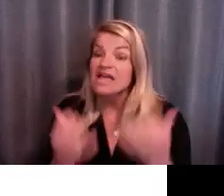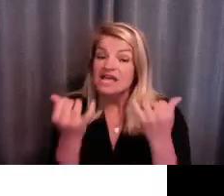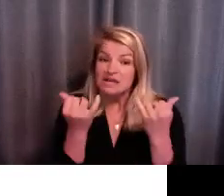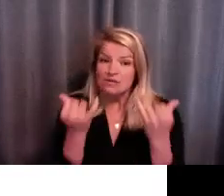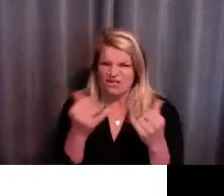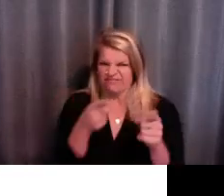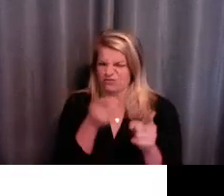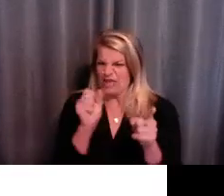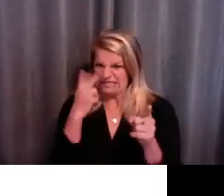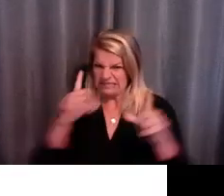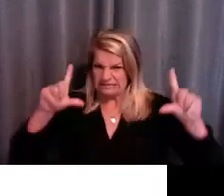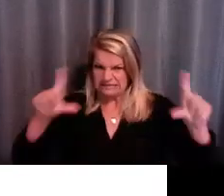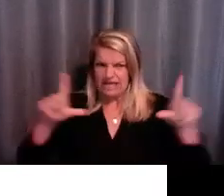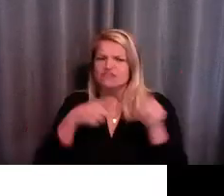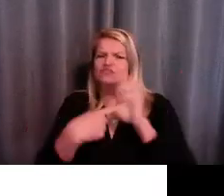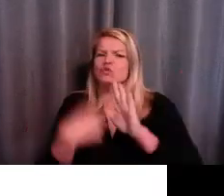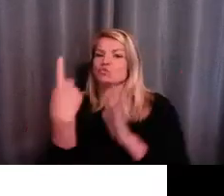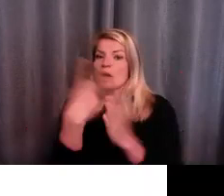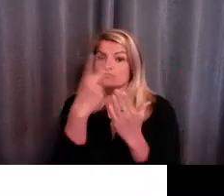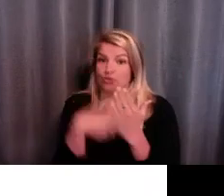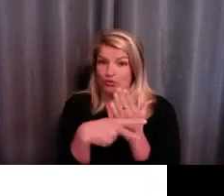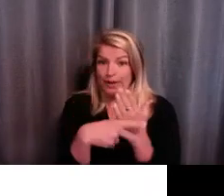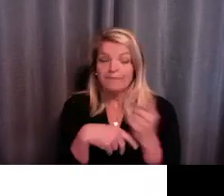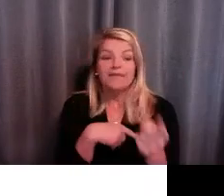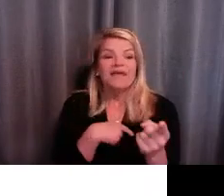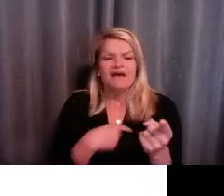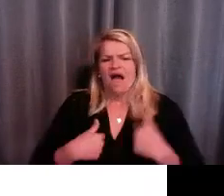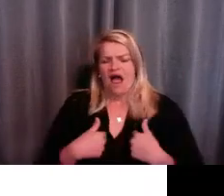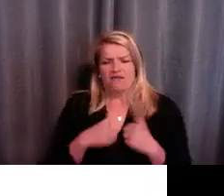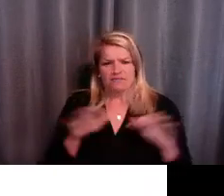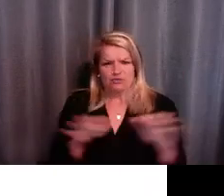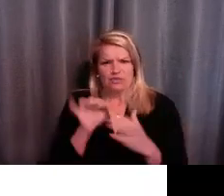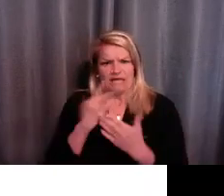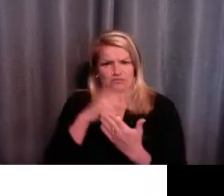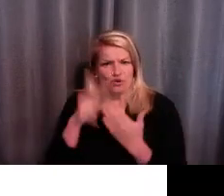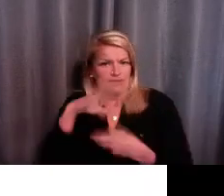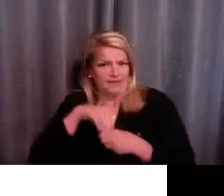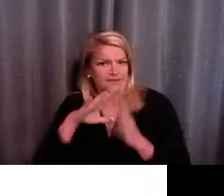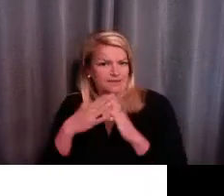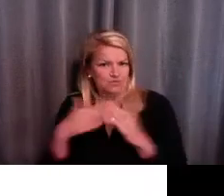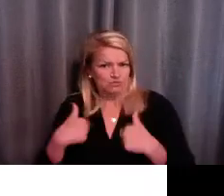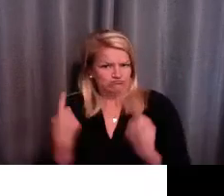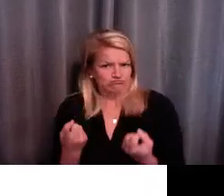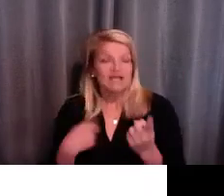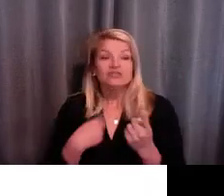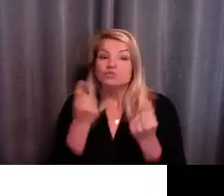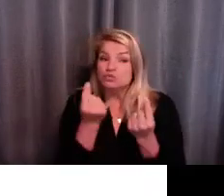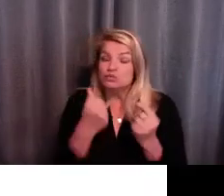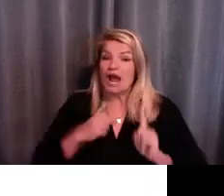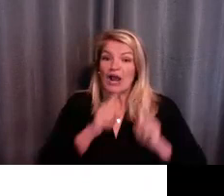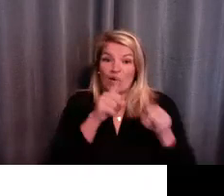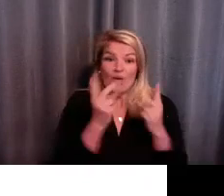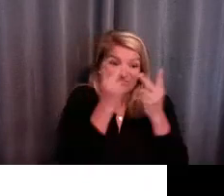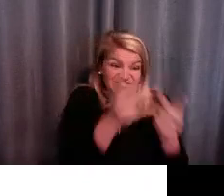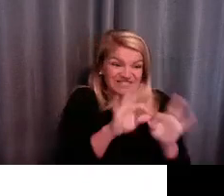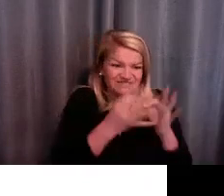of one one of the programs that I've been doing in the community. So I have been visiting families home